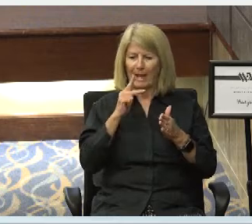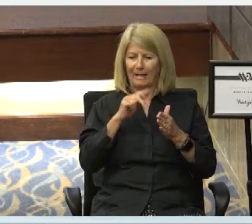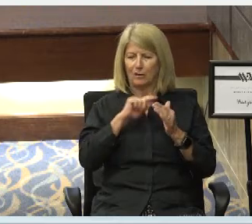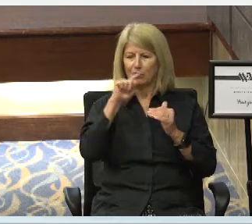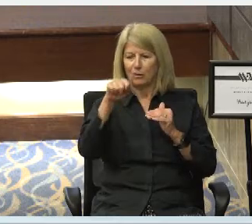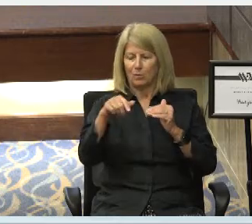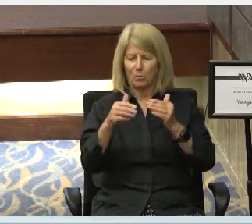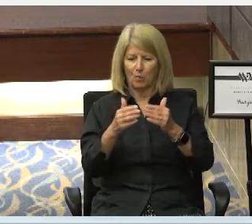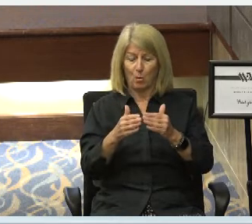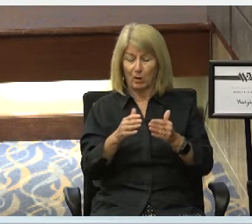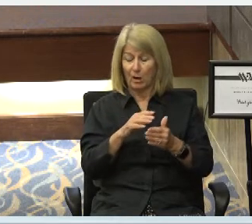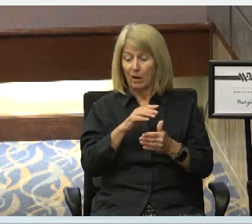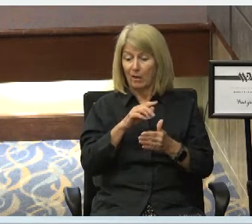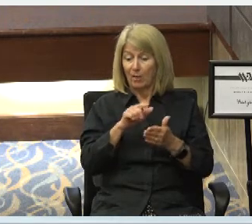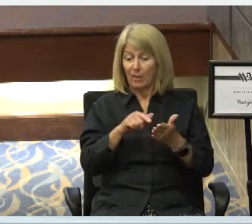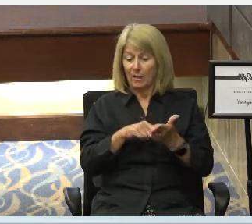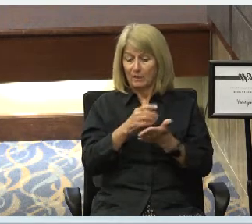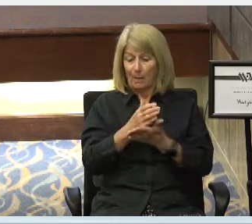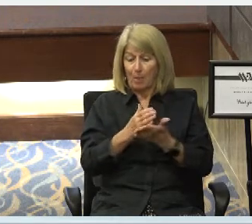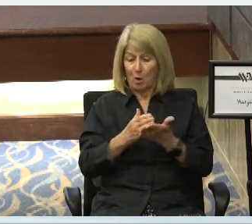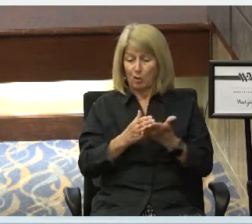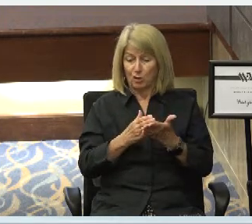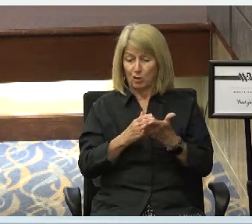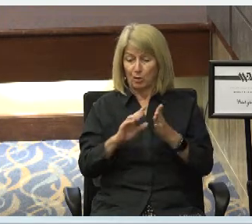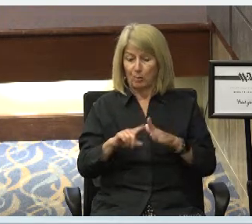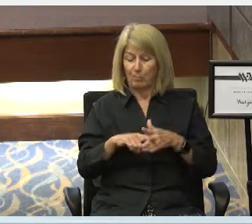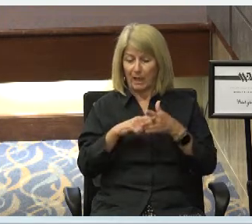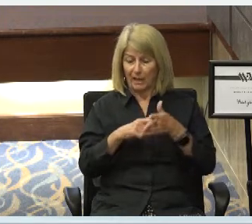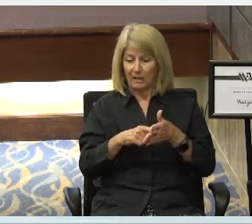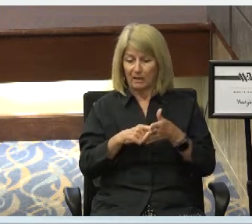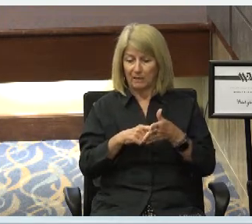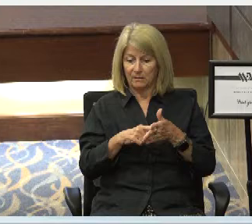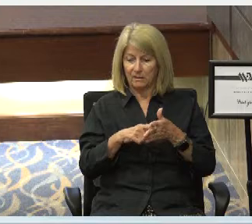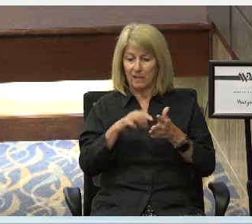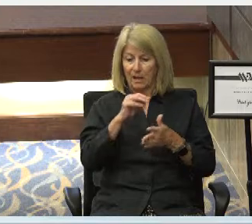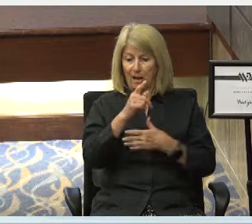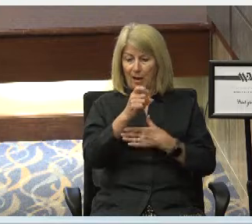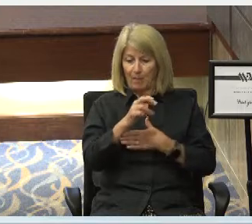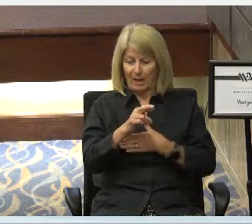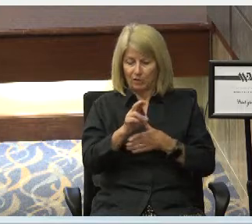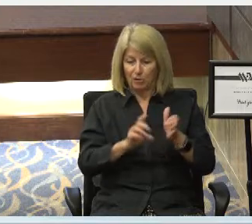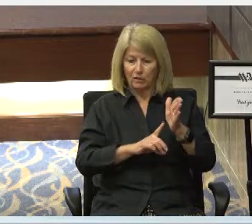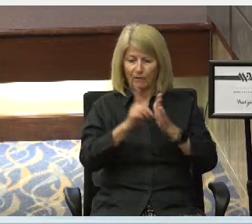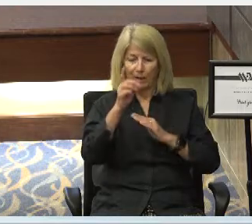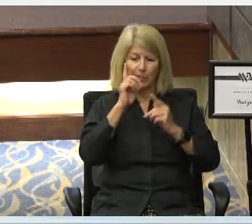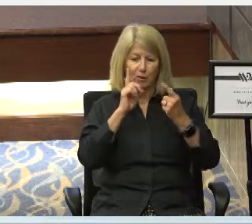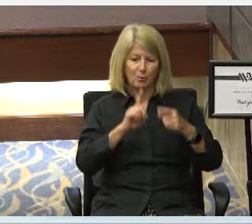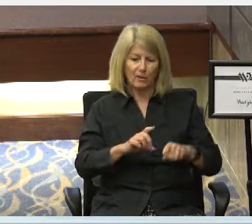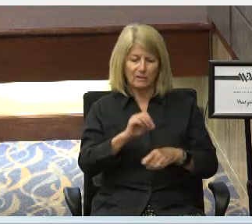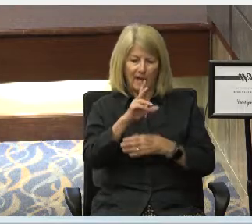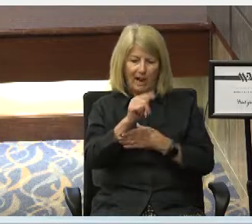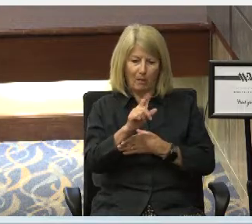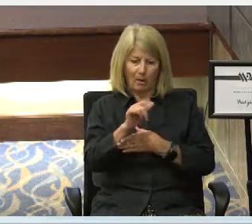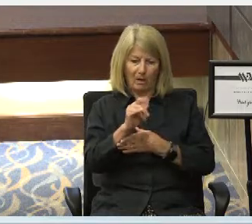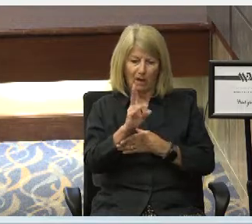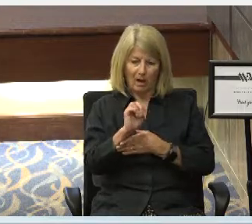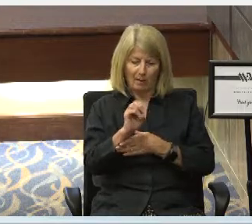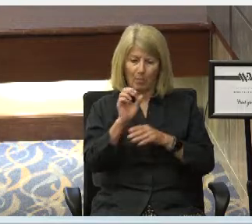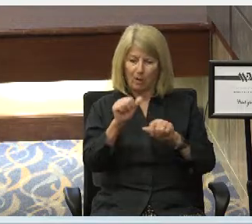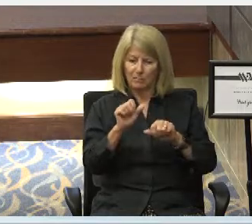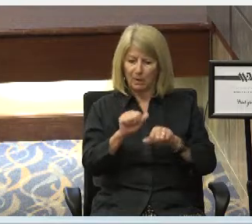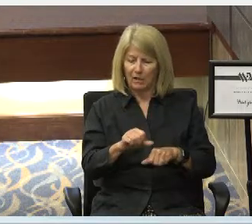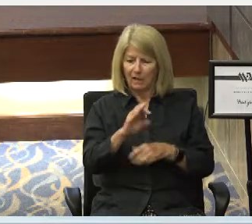So related to this specific parcel, again, master development agreement outlines the responsibilities from